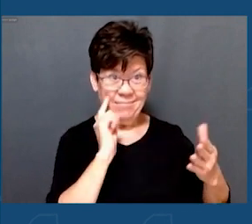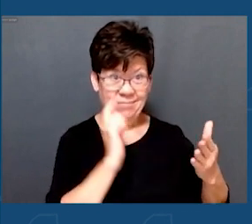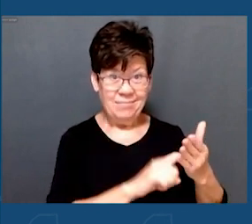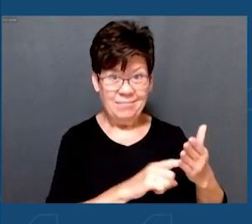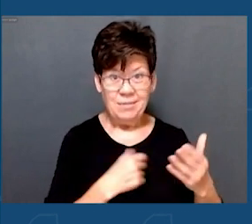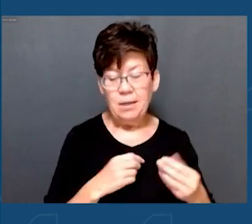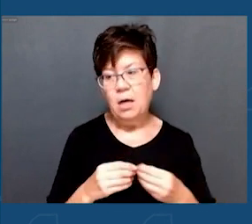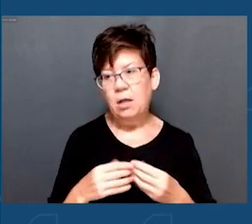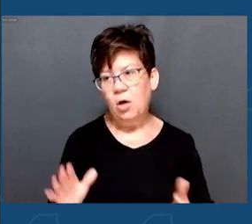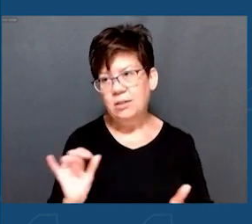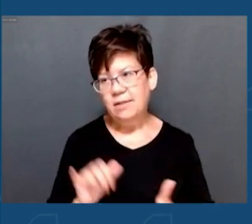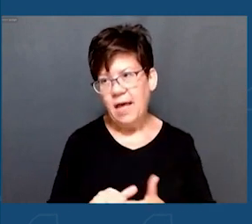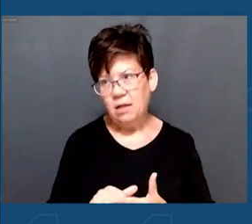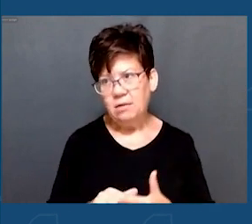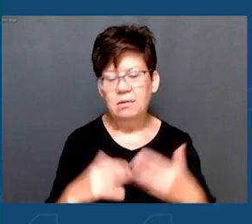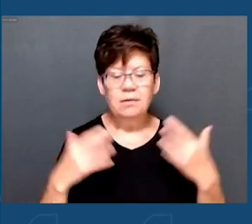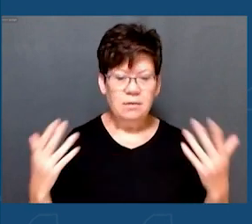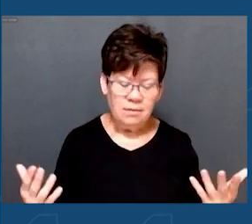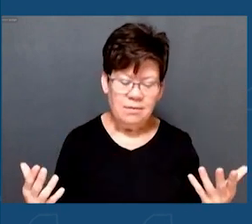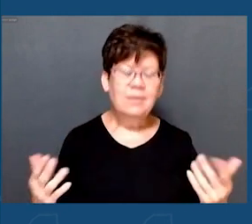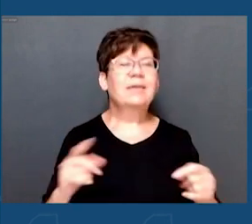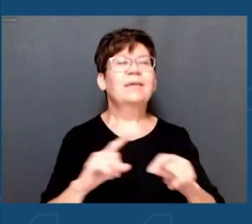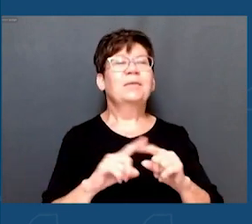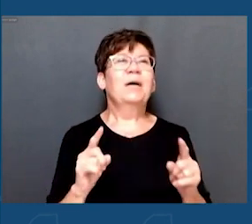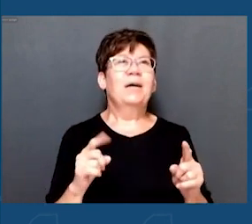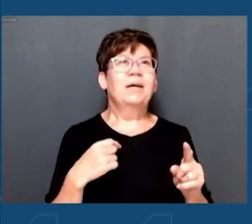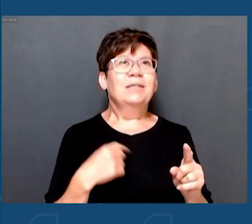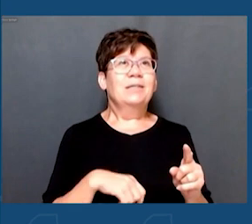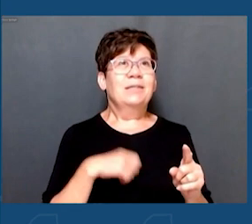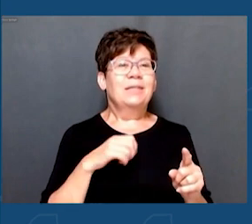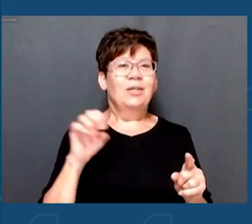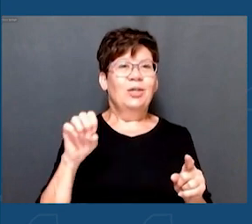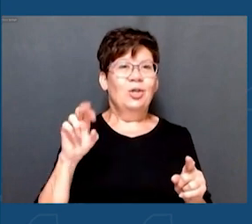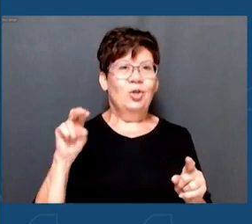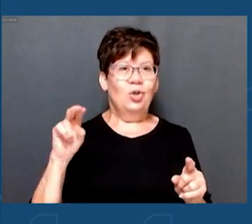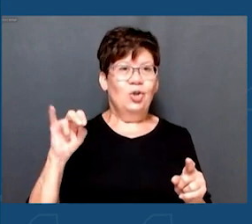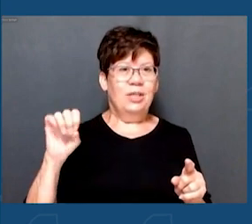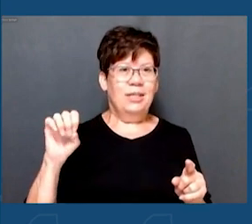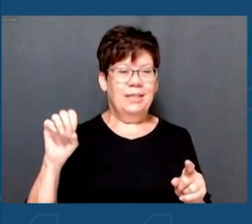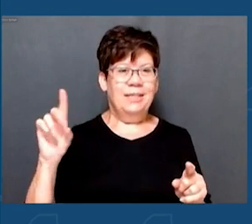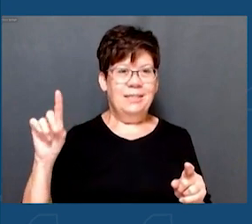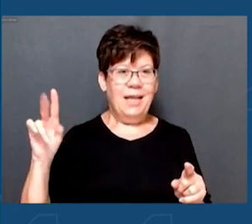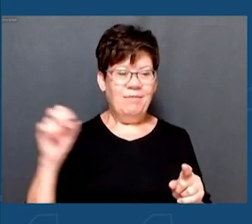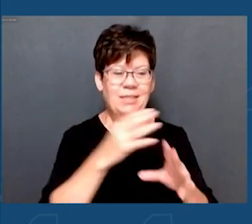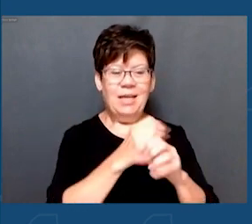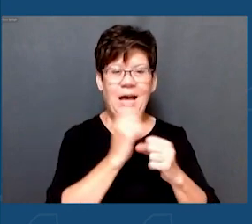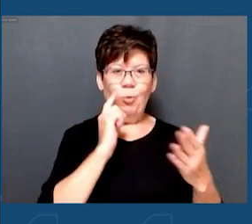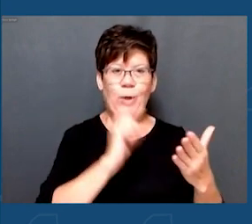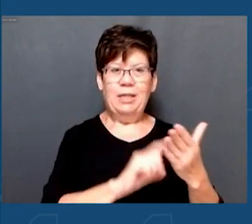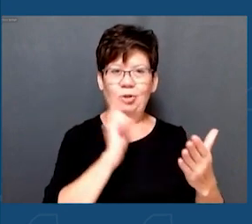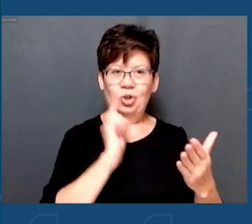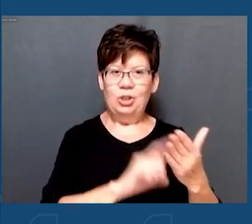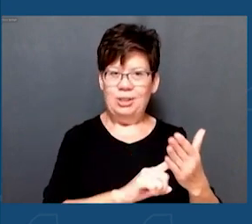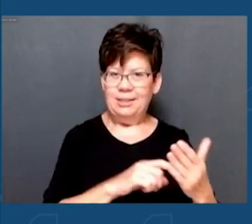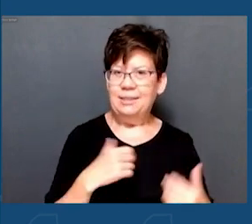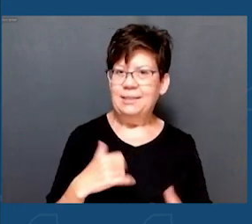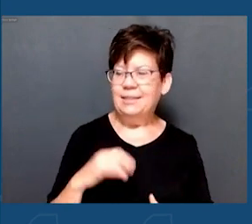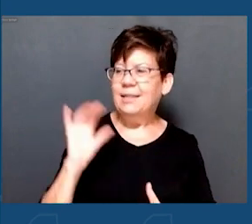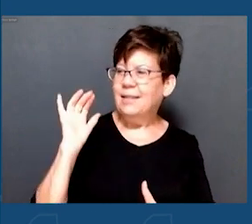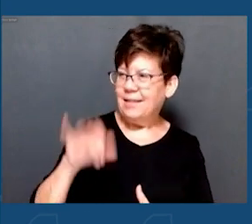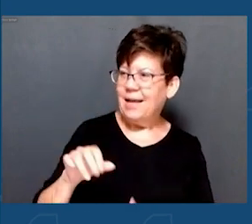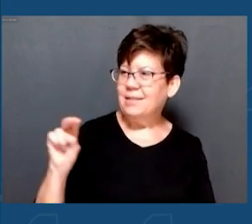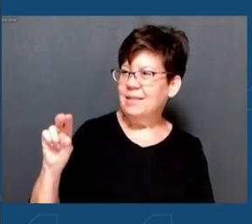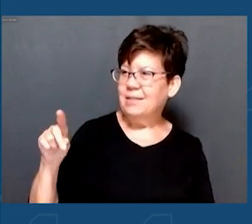was the Carrier Dome, but I was so proud to know that Ernie Davis received the recognition. That's the kind of people the Nappis are, to do something